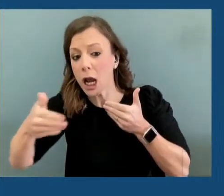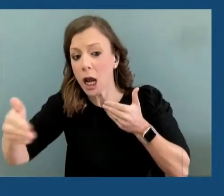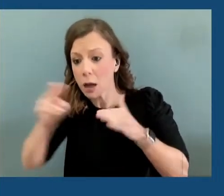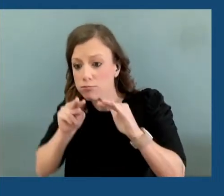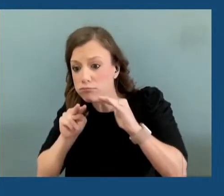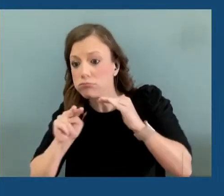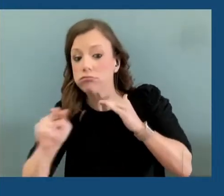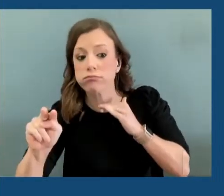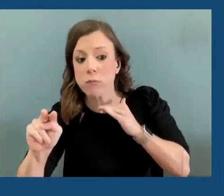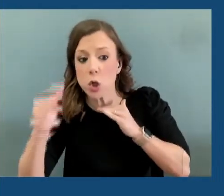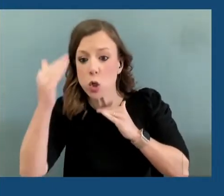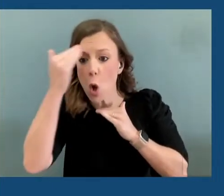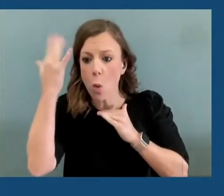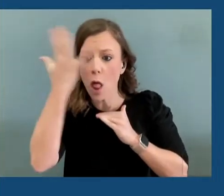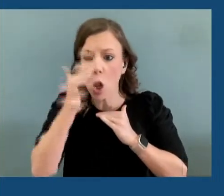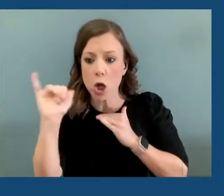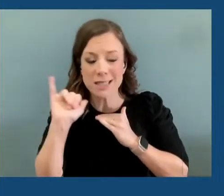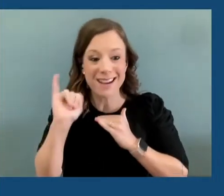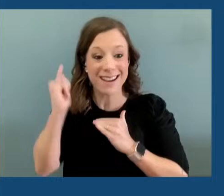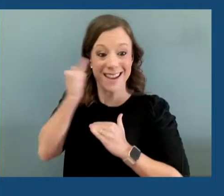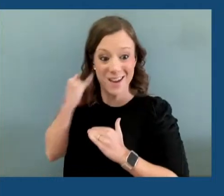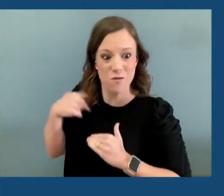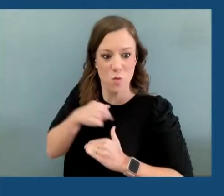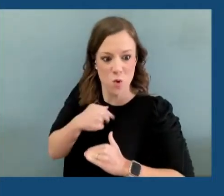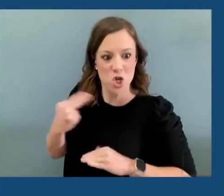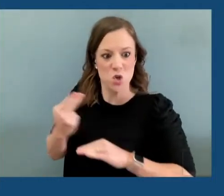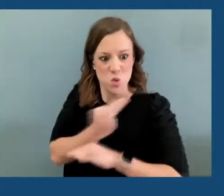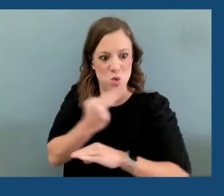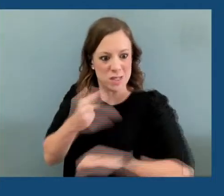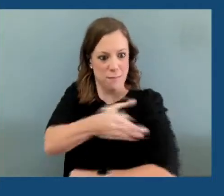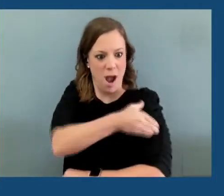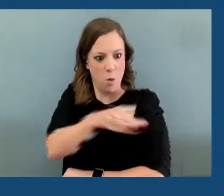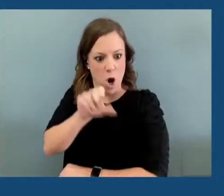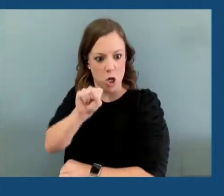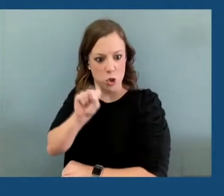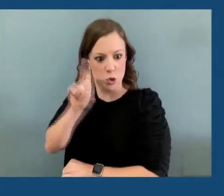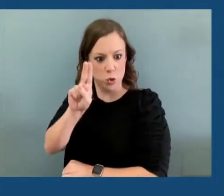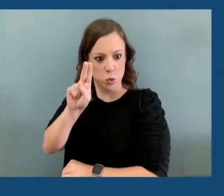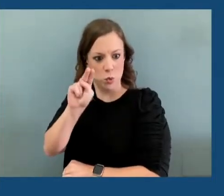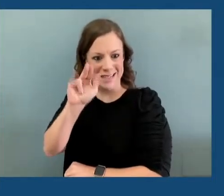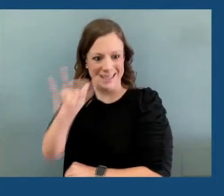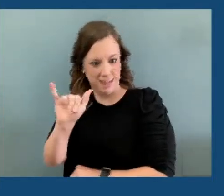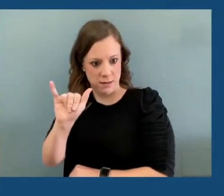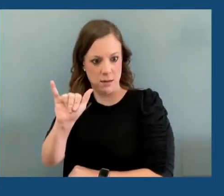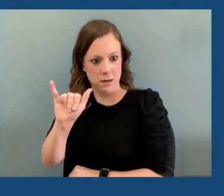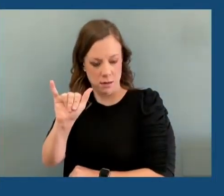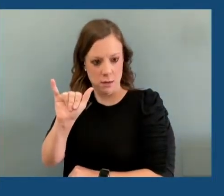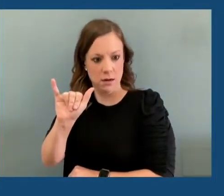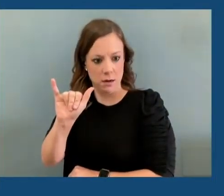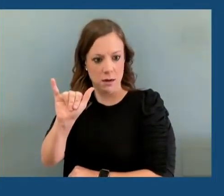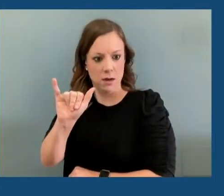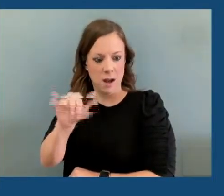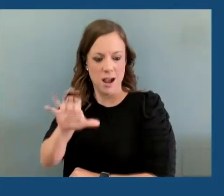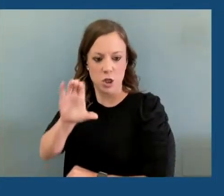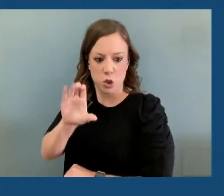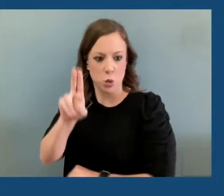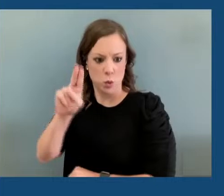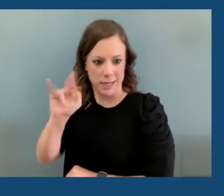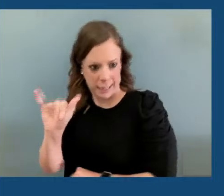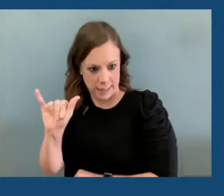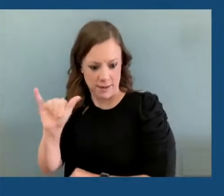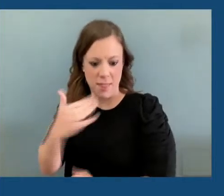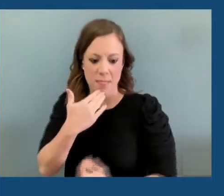if we use the power of SUNY. And you have unleashed that power, Chancellor King, and I want to thank you for your leadership as well. Let's give a round of